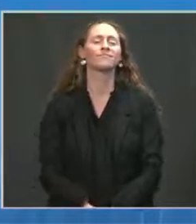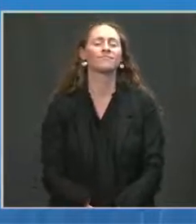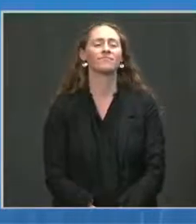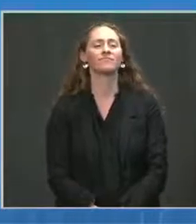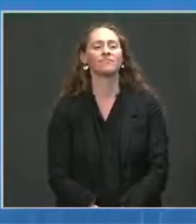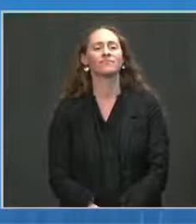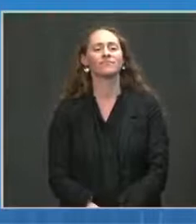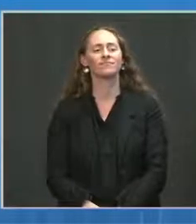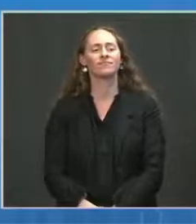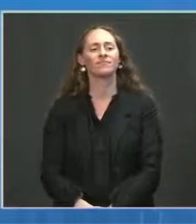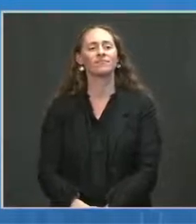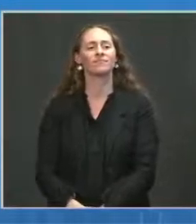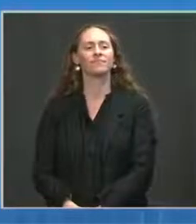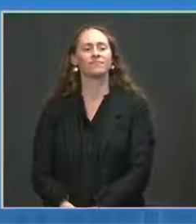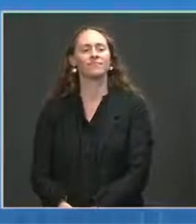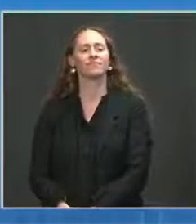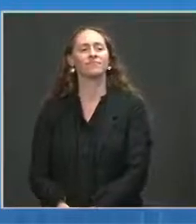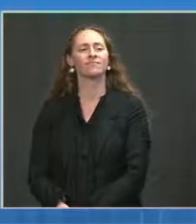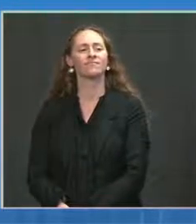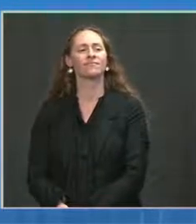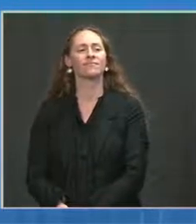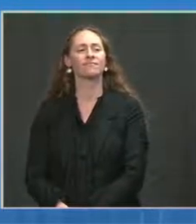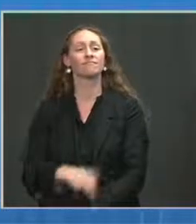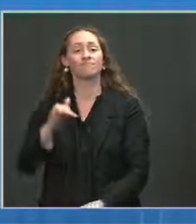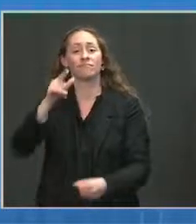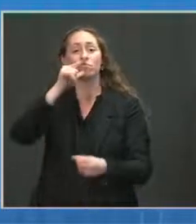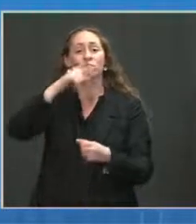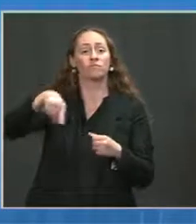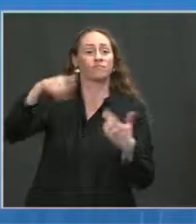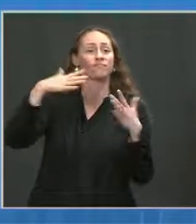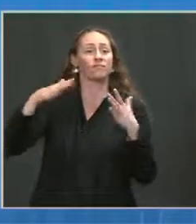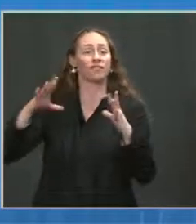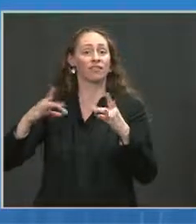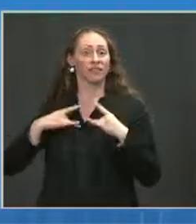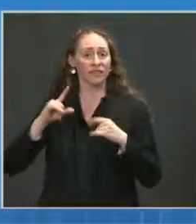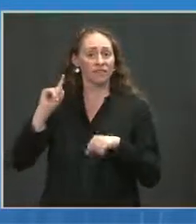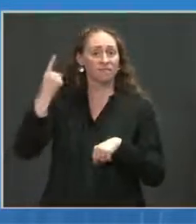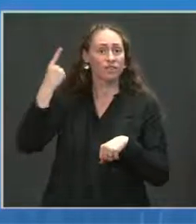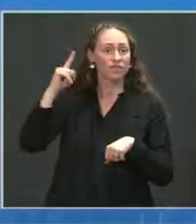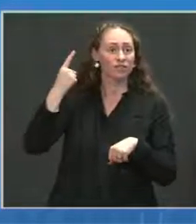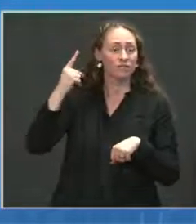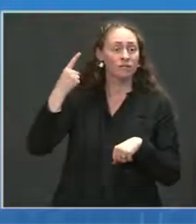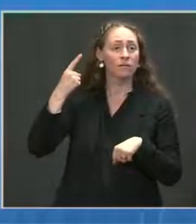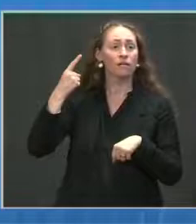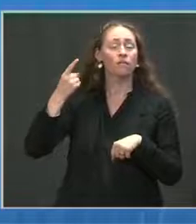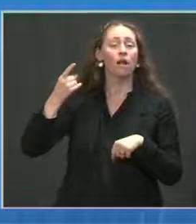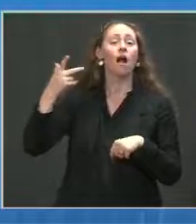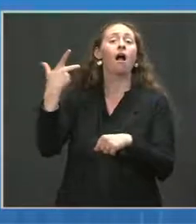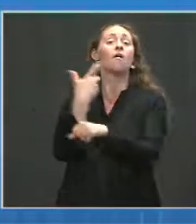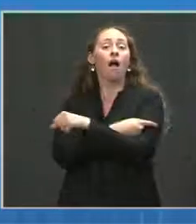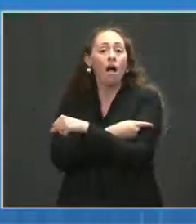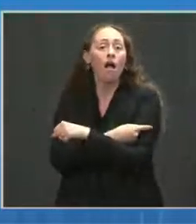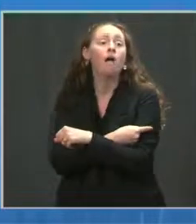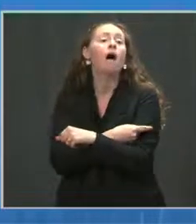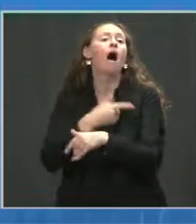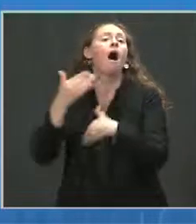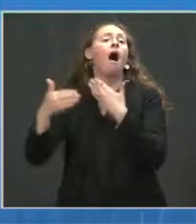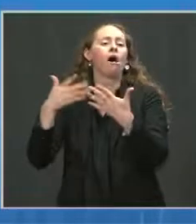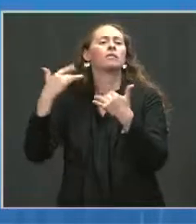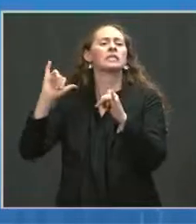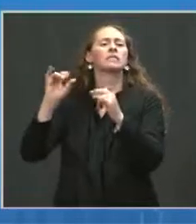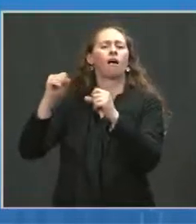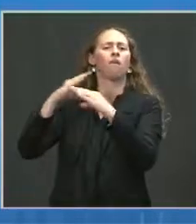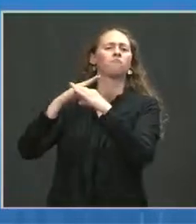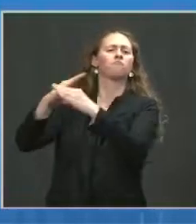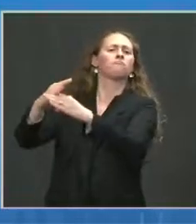not only the original, but the variants. And that's the reason why the recommendation still holds that even though you've been